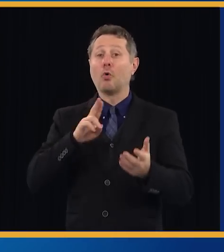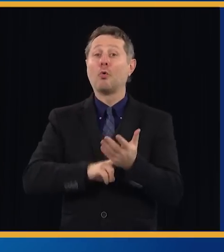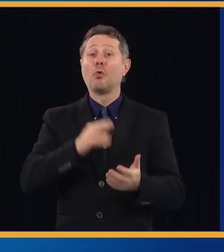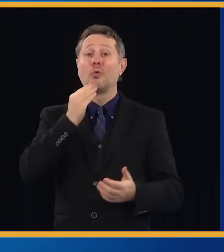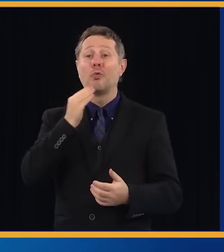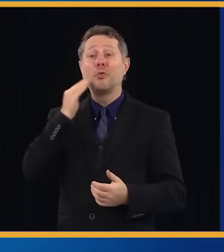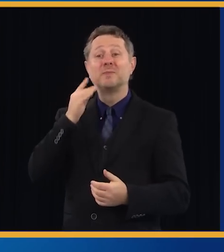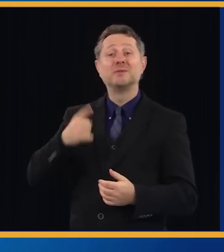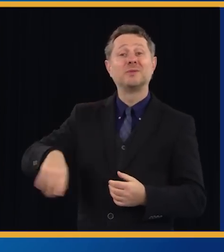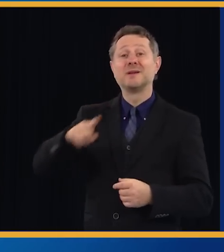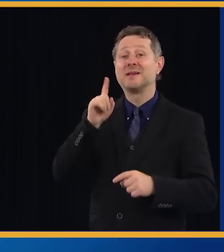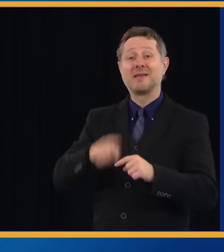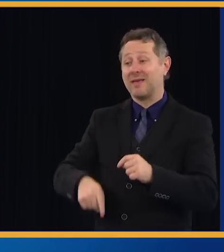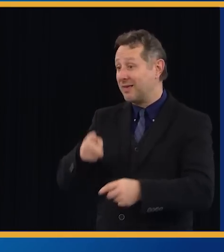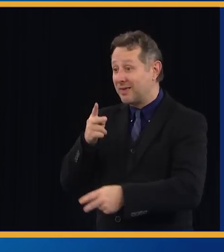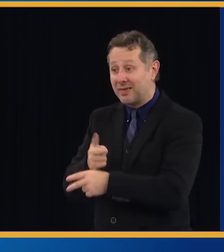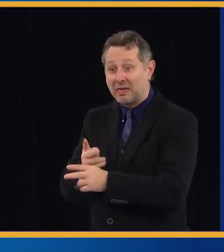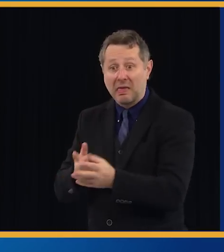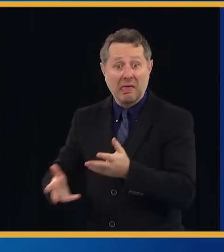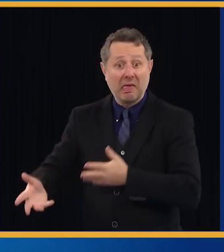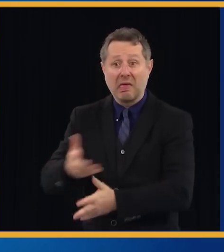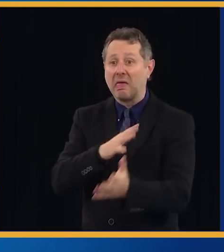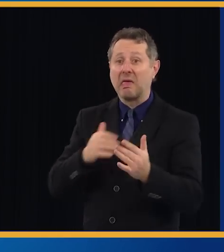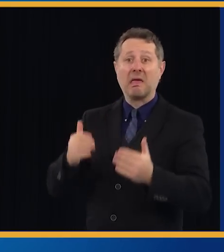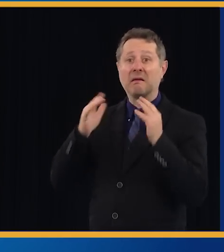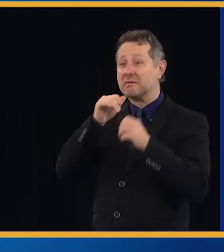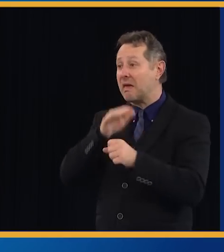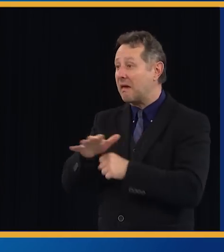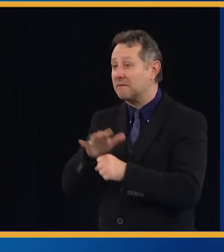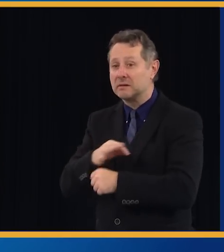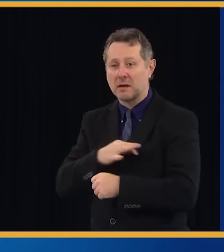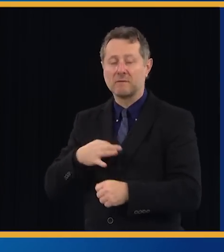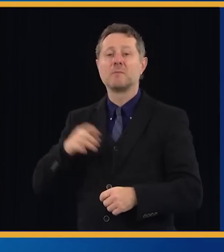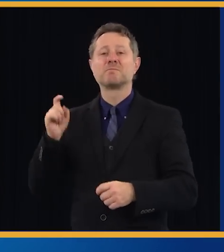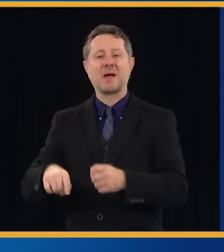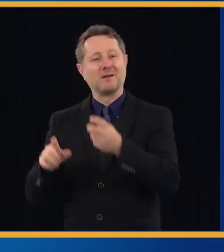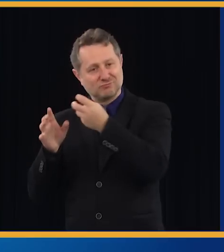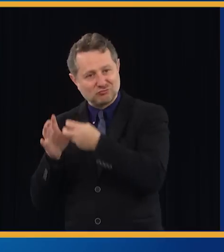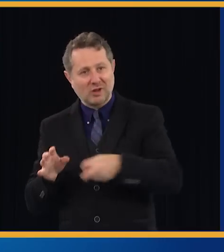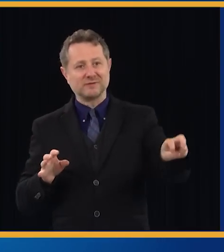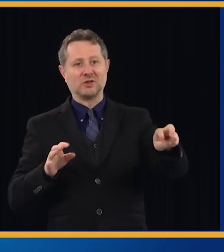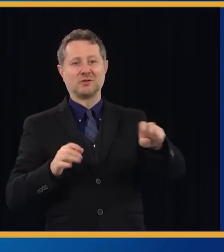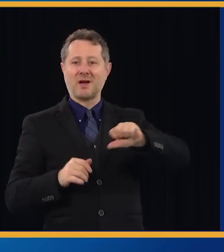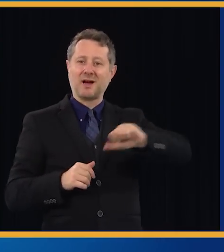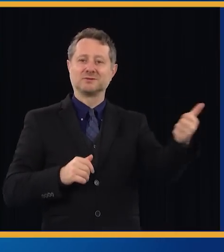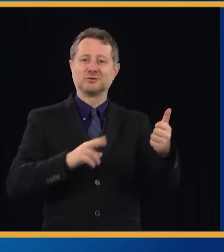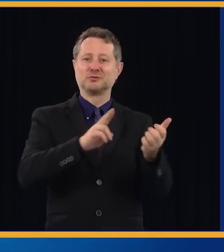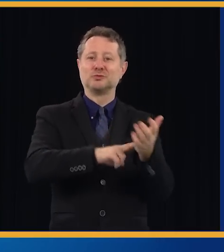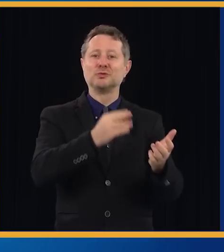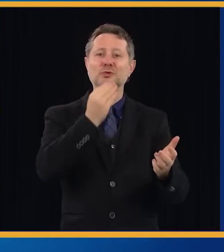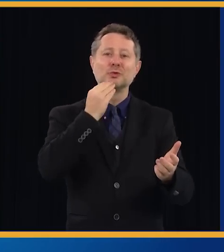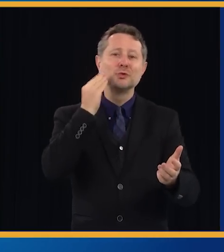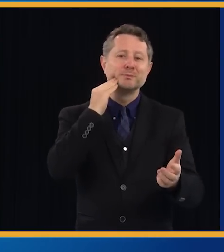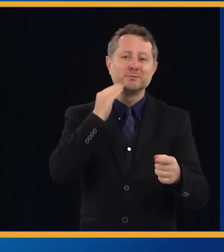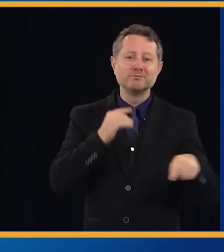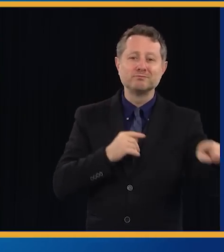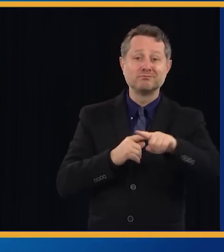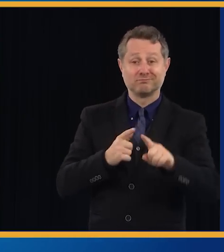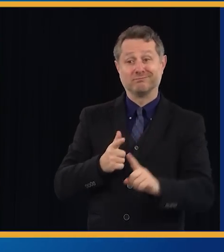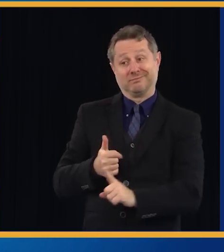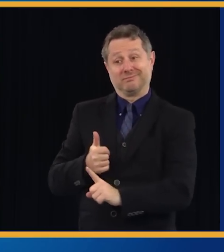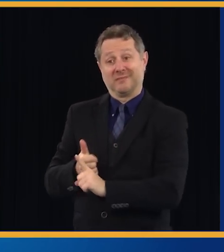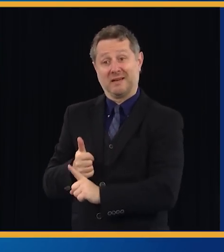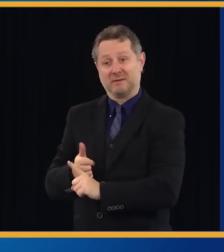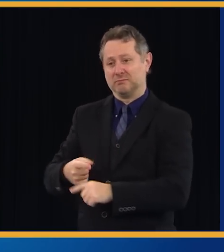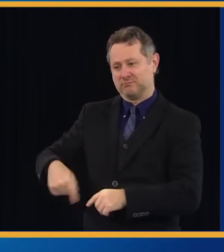to another facility. The nursing home is responsible for providing appropriate care. If